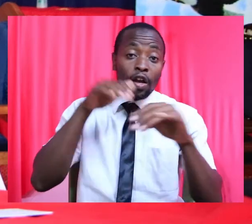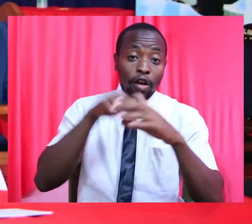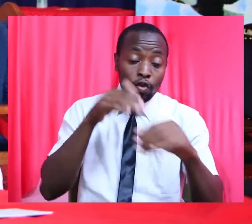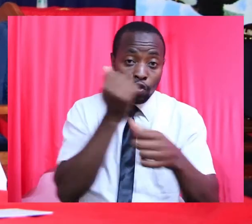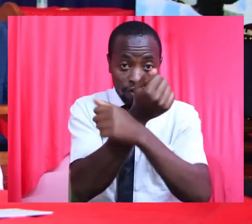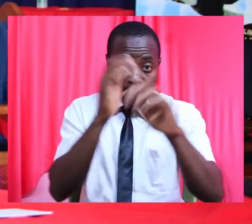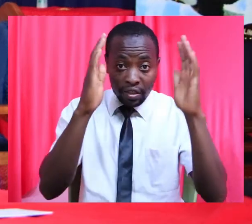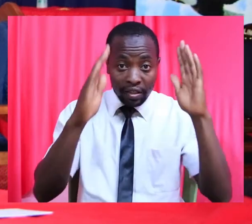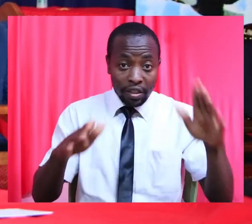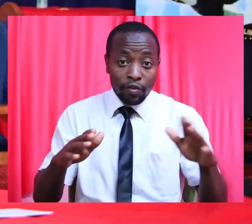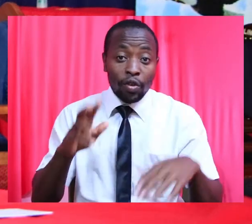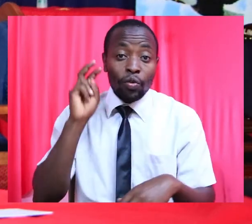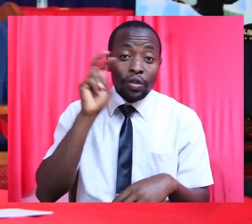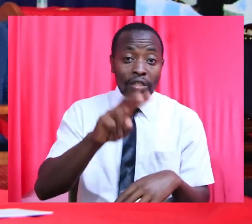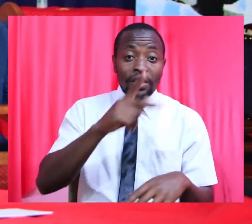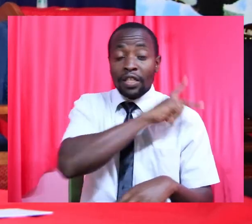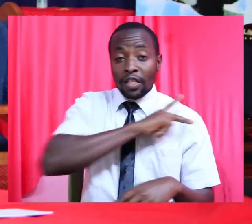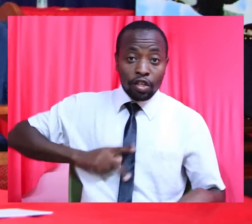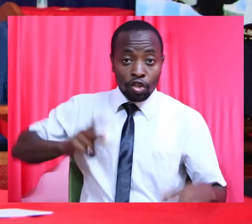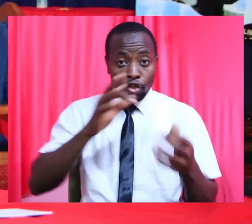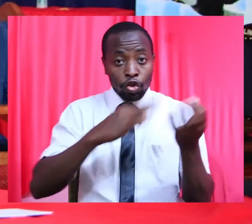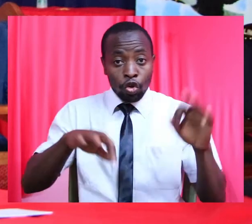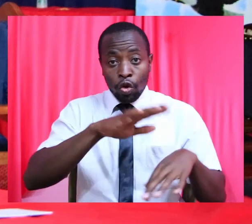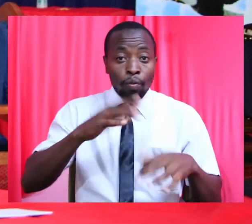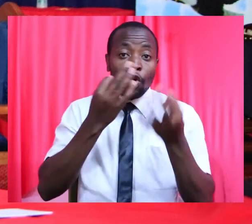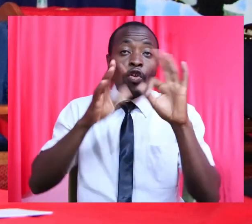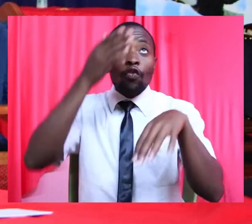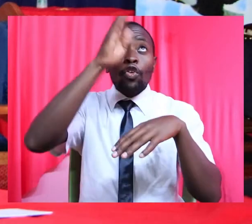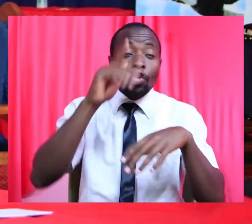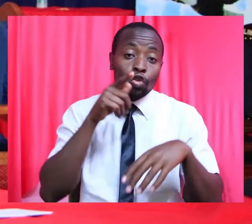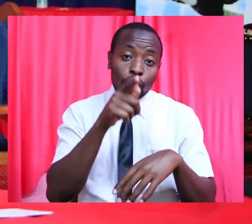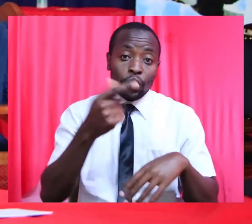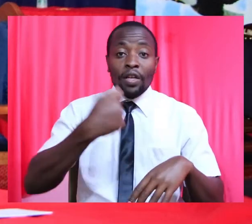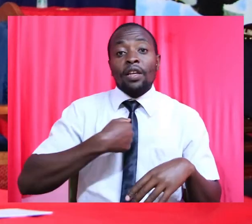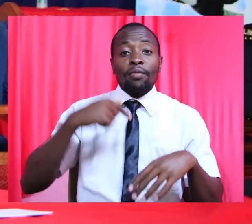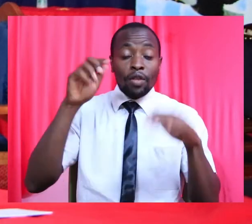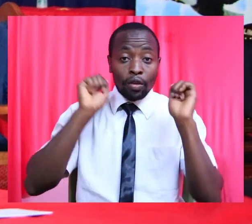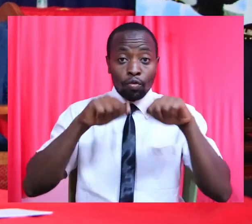to see the rising of the kingdom of God. And that's why you and I today are able to